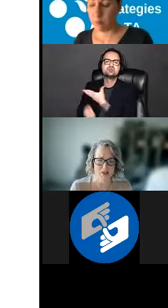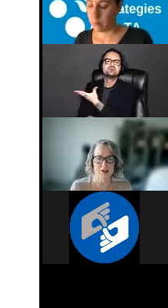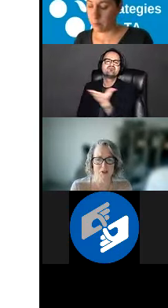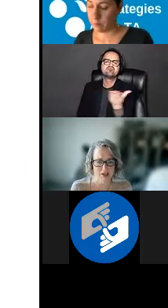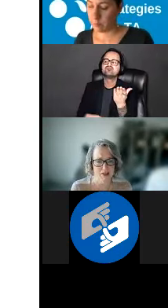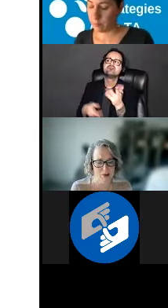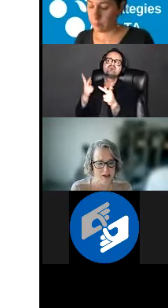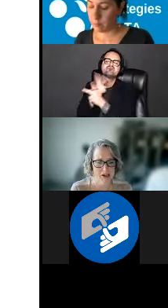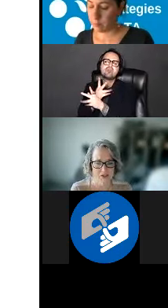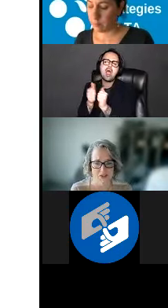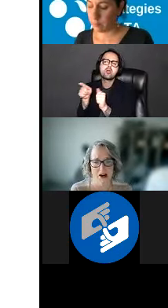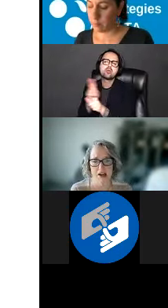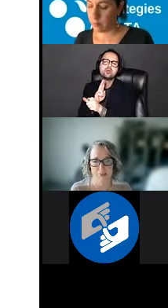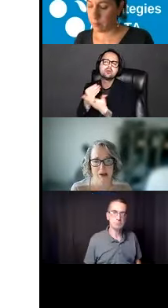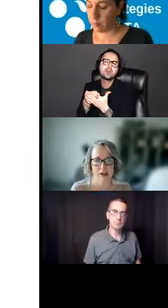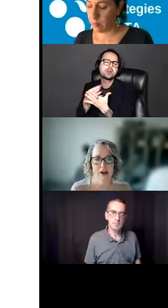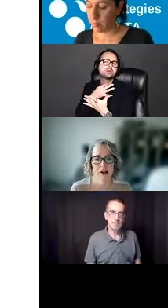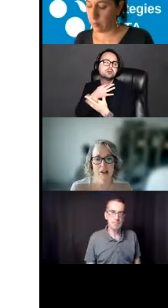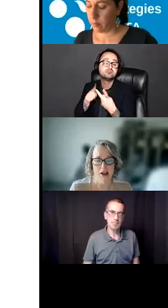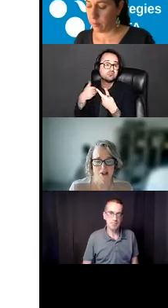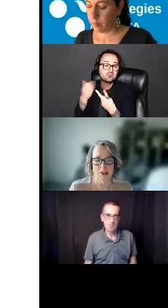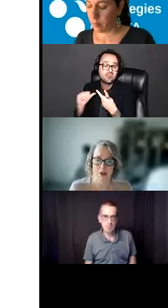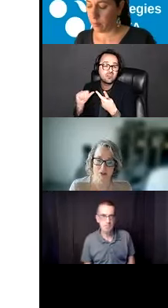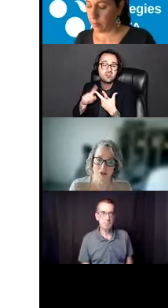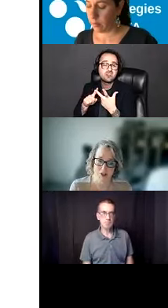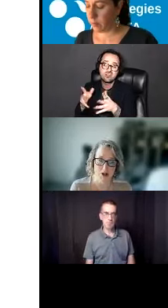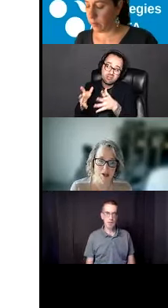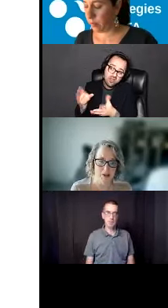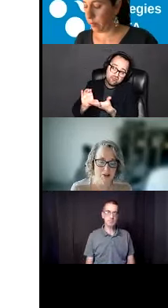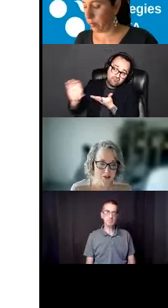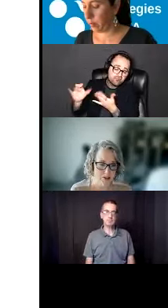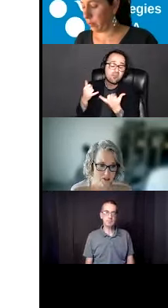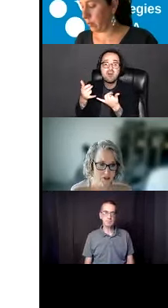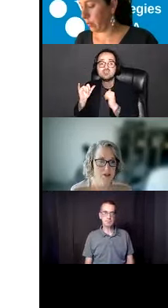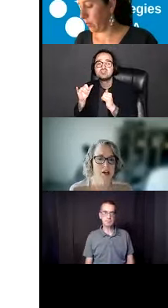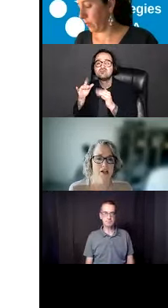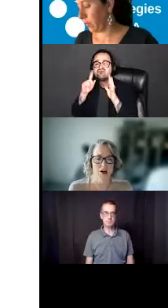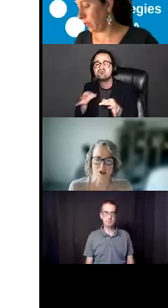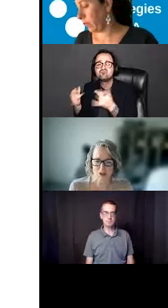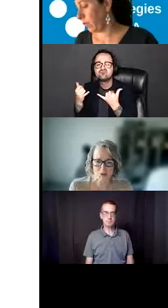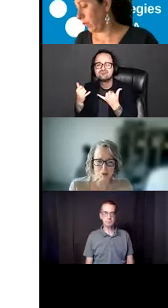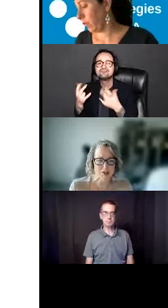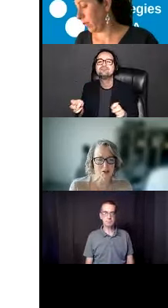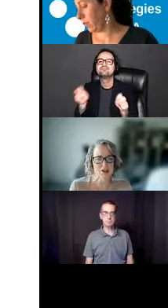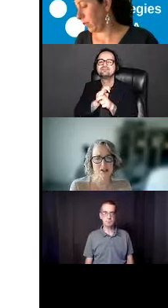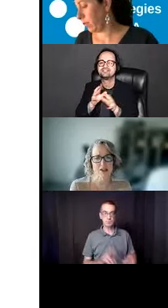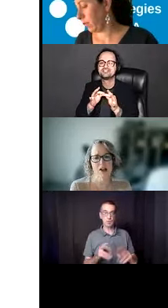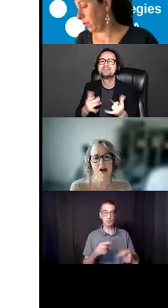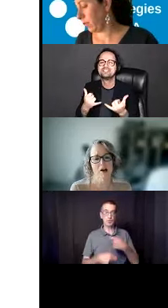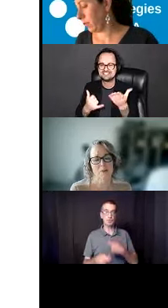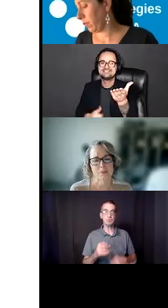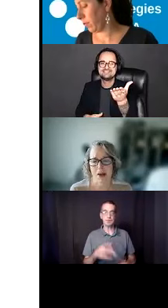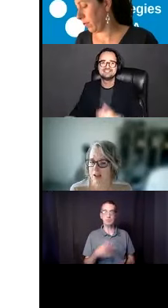out how they're using the money and if they've got any money left to spend, if they're still trying to make those decisions. Larger school